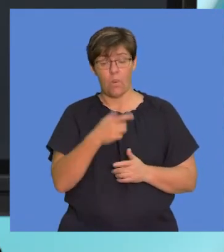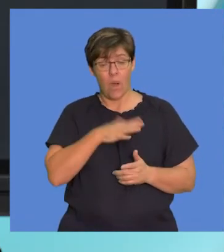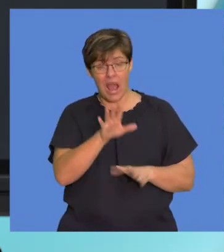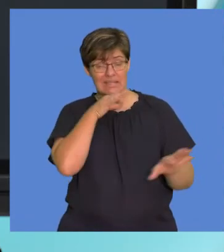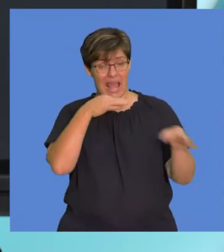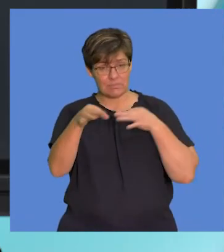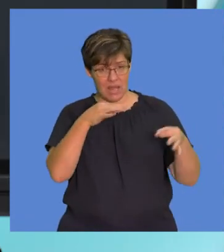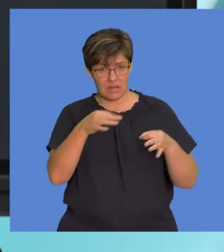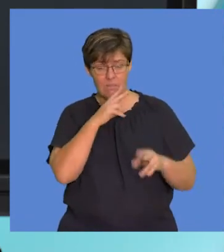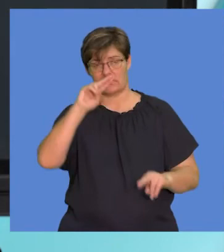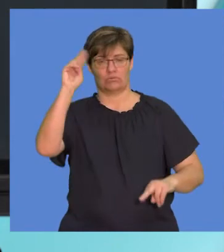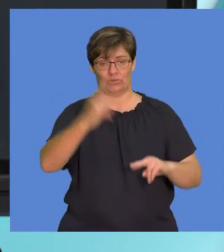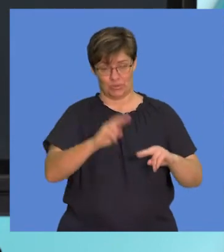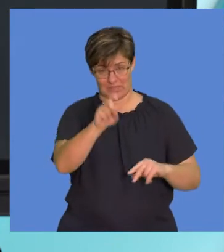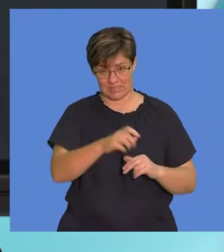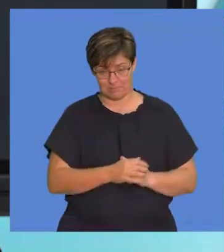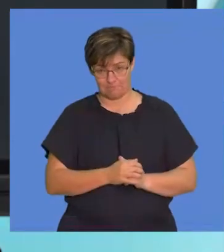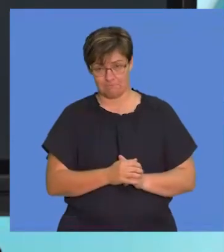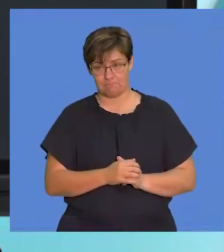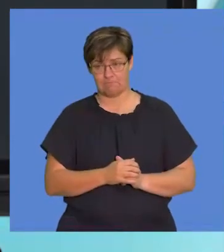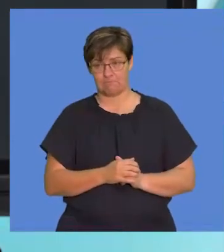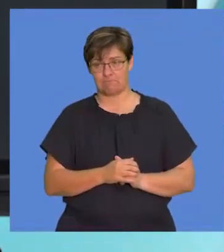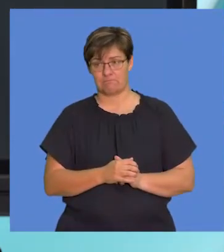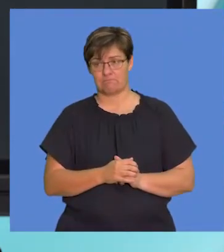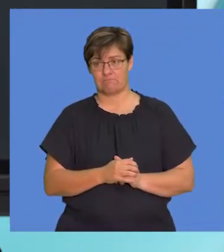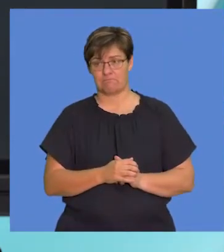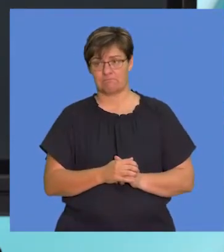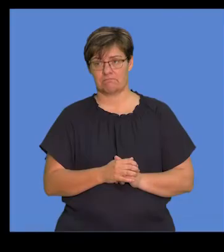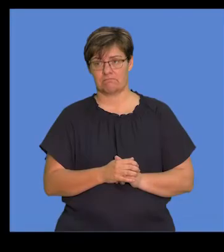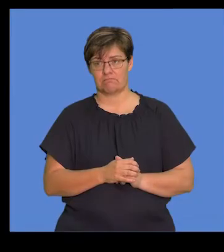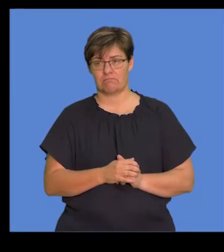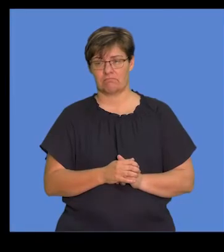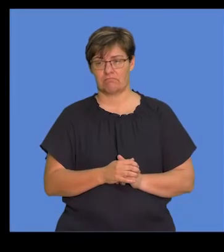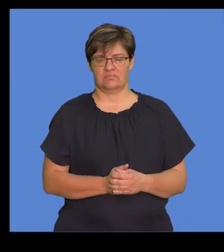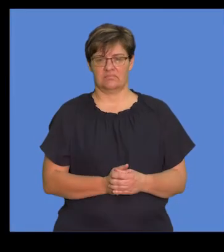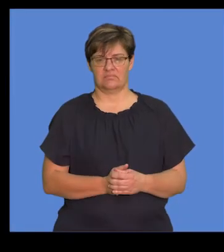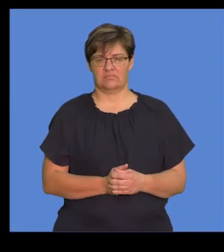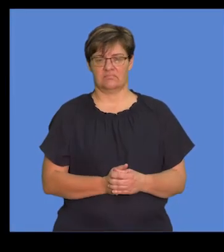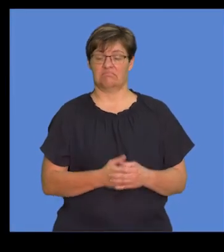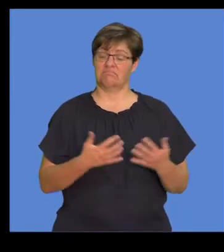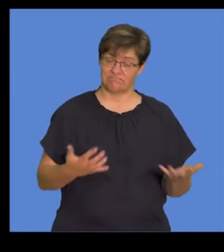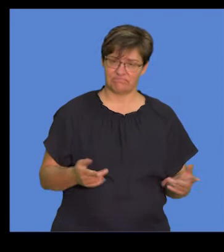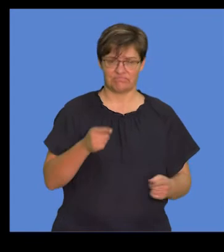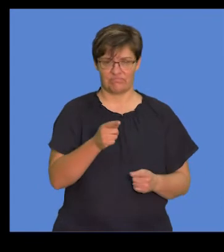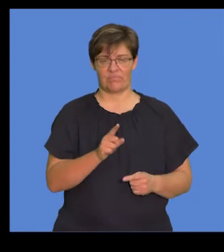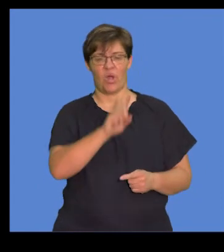a question which requires, explanations, you need to be brief on that. Okay, right. Okay, and then this other